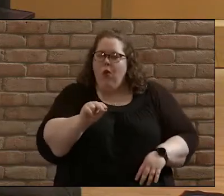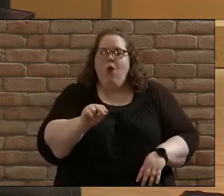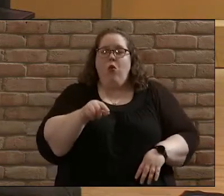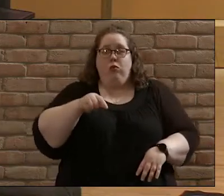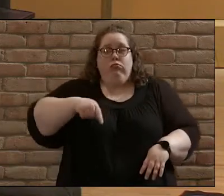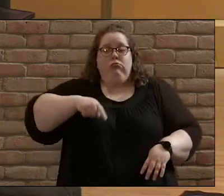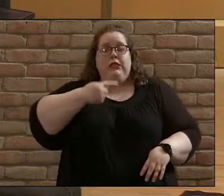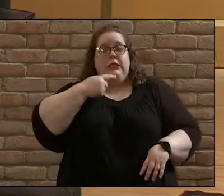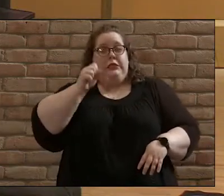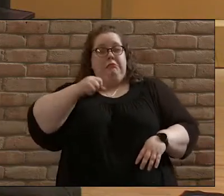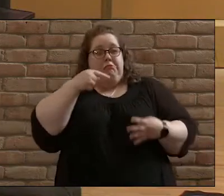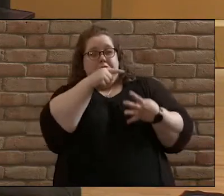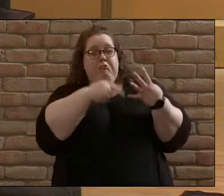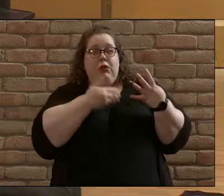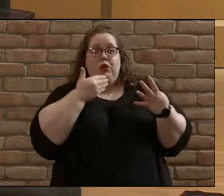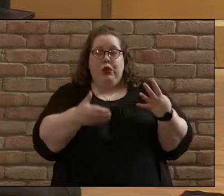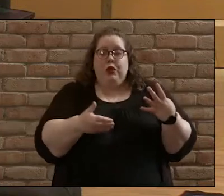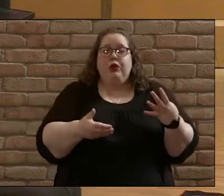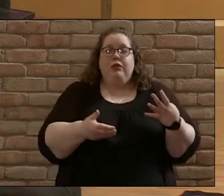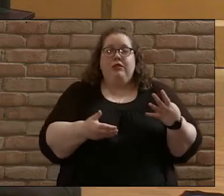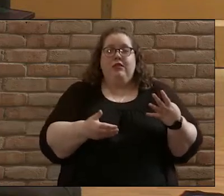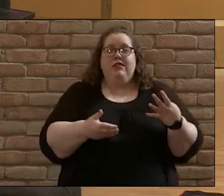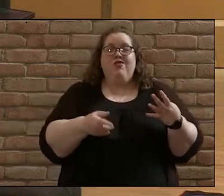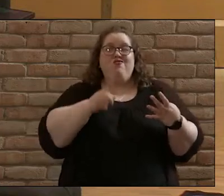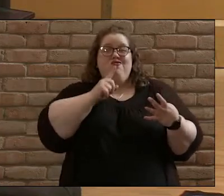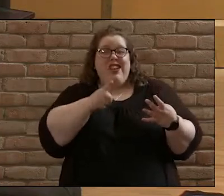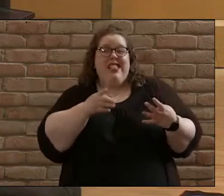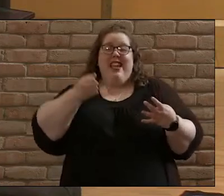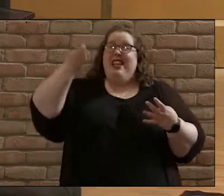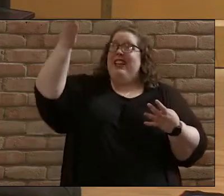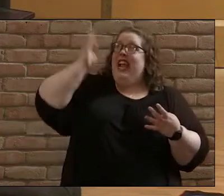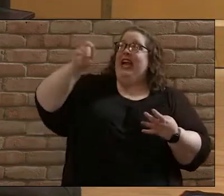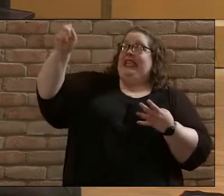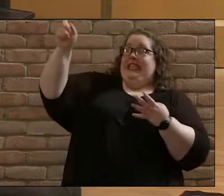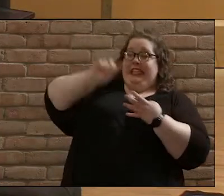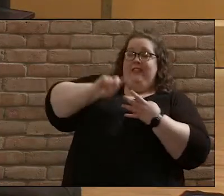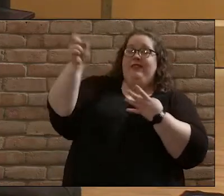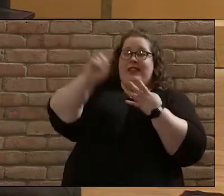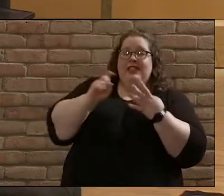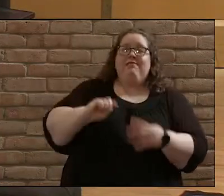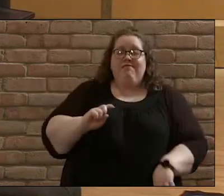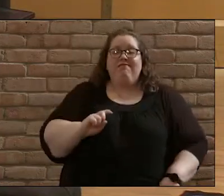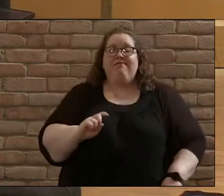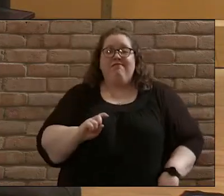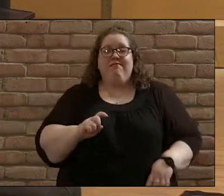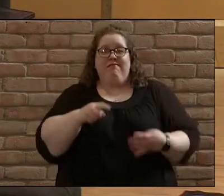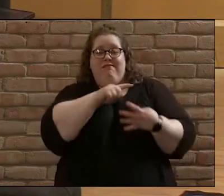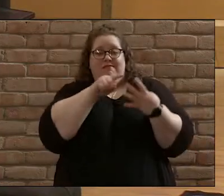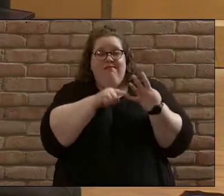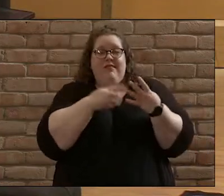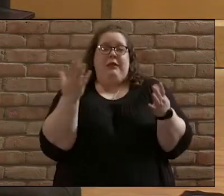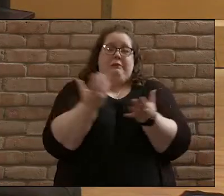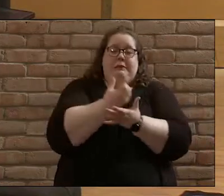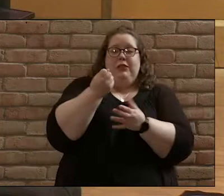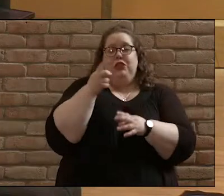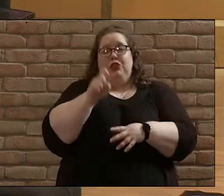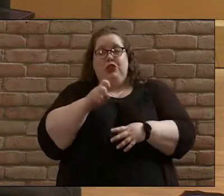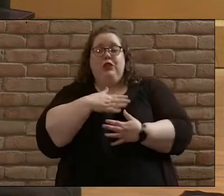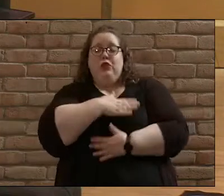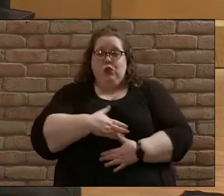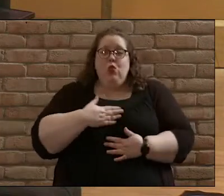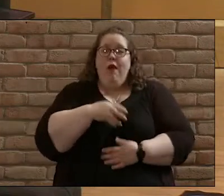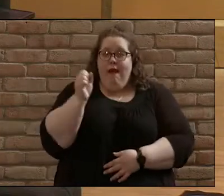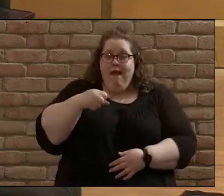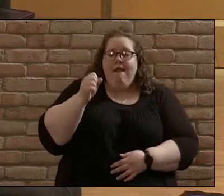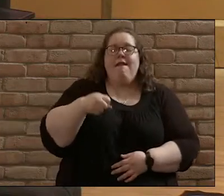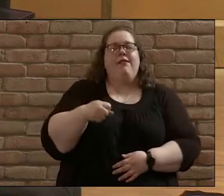fact, he says that they're good. He says that they're actually gifts that God gives us that we should be able to enjoy.